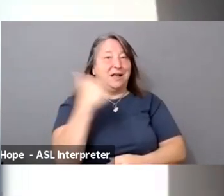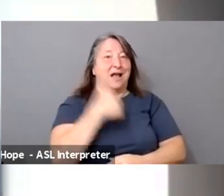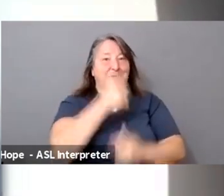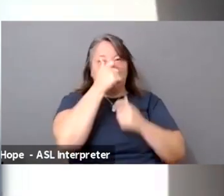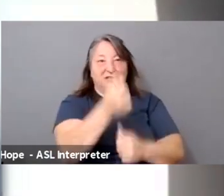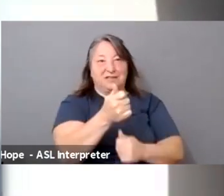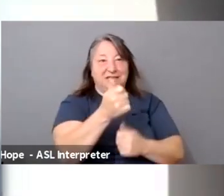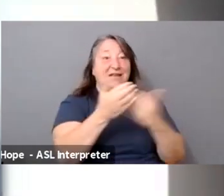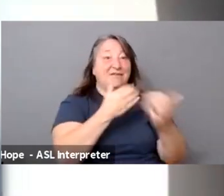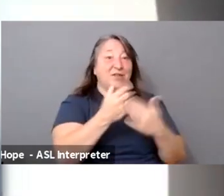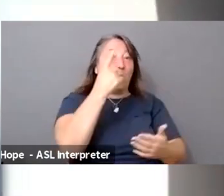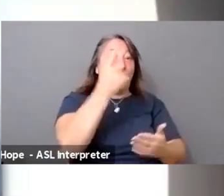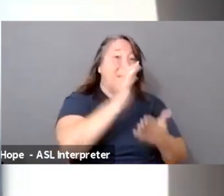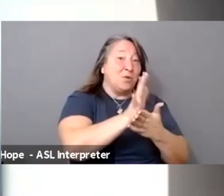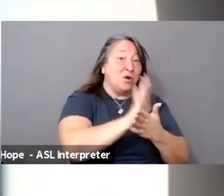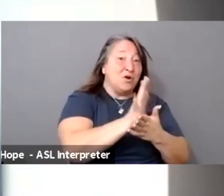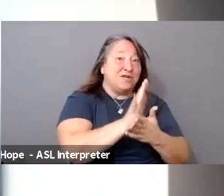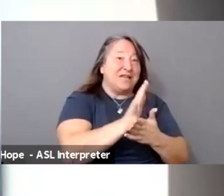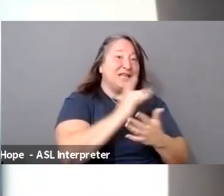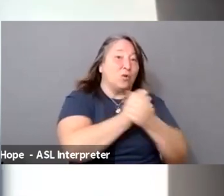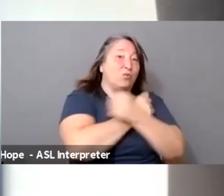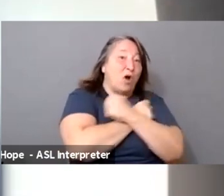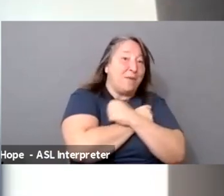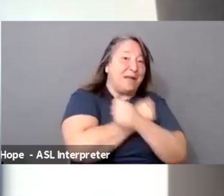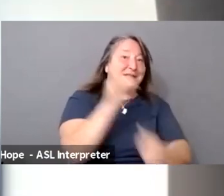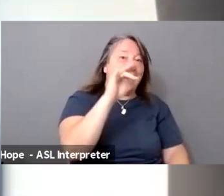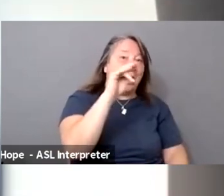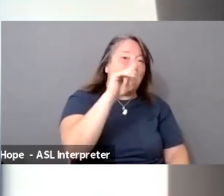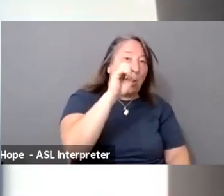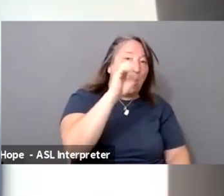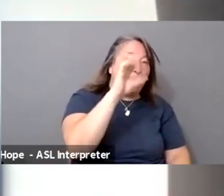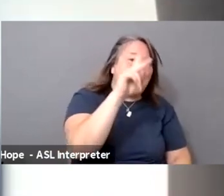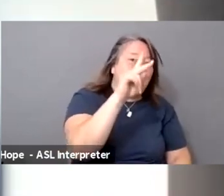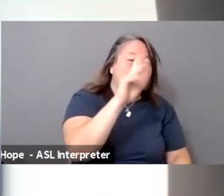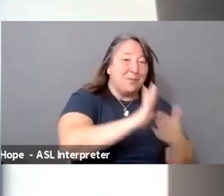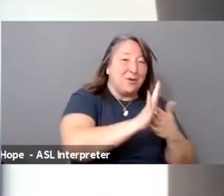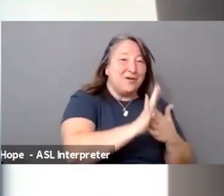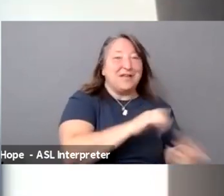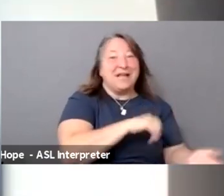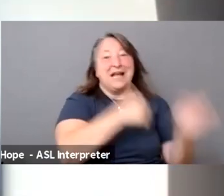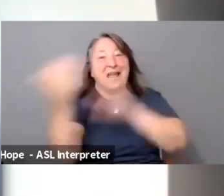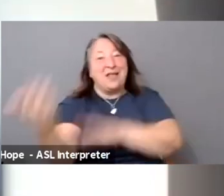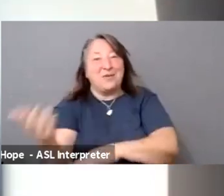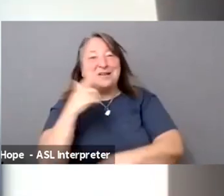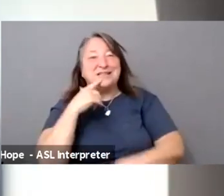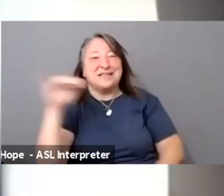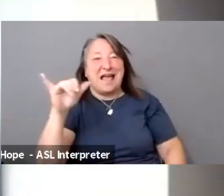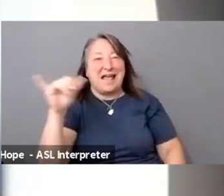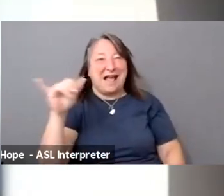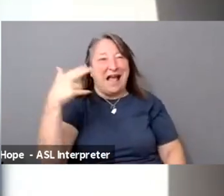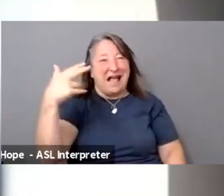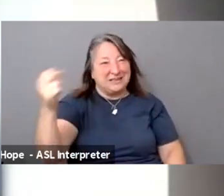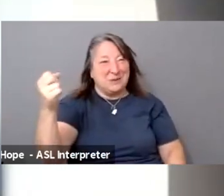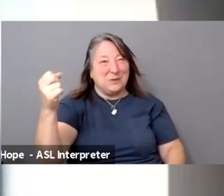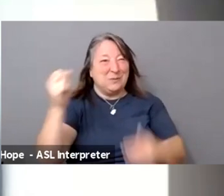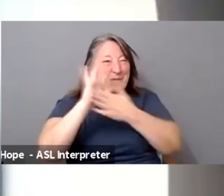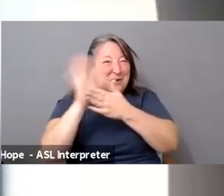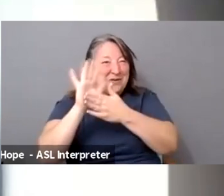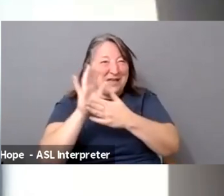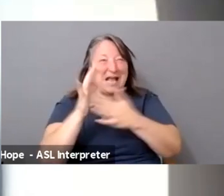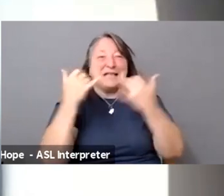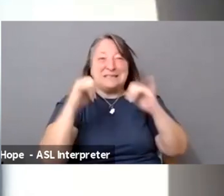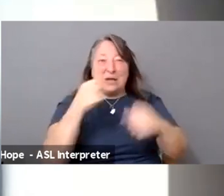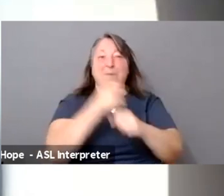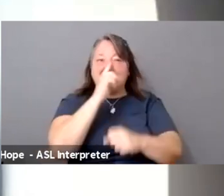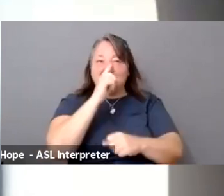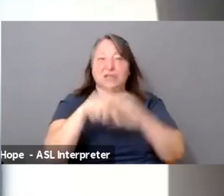doing is a romance, like a Notebook, and another one that I'm attached is a sort of heist movie, I'm still gonna make sure it's about